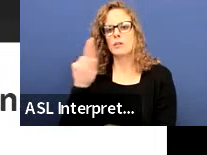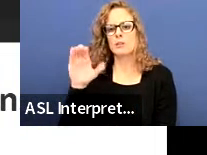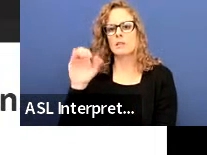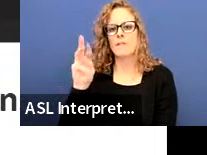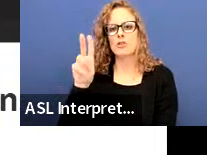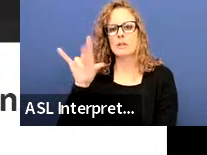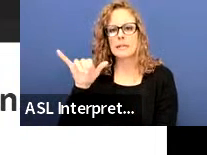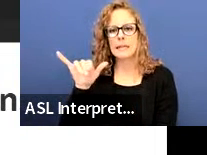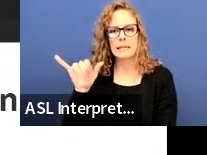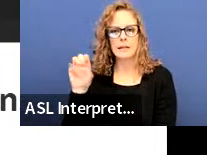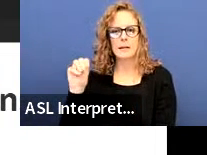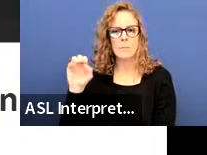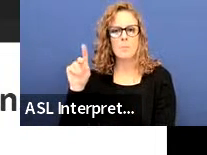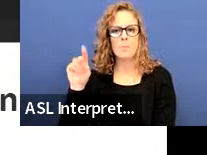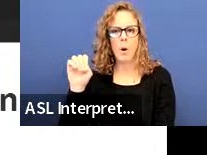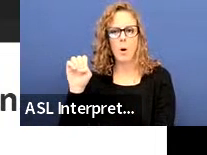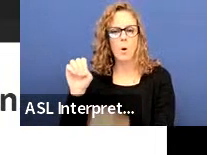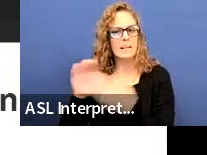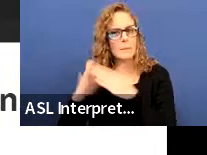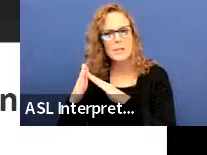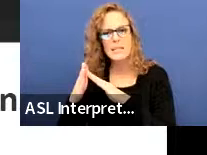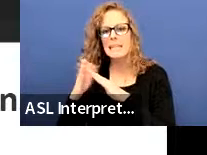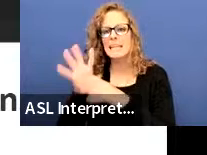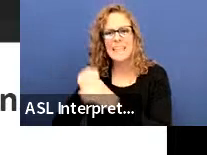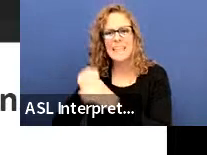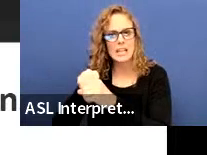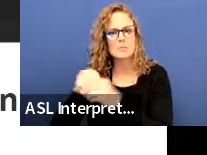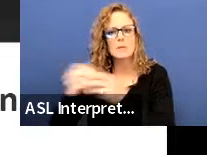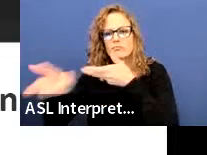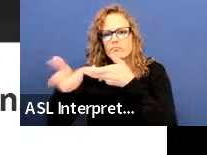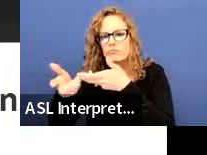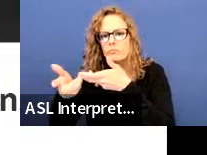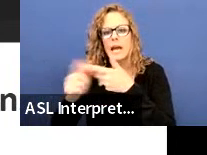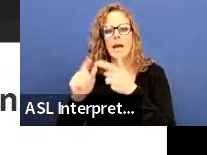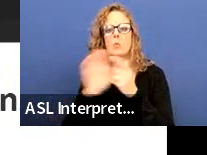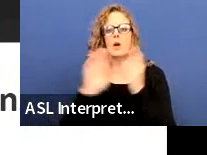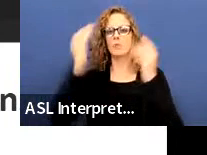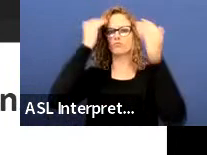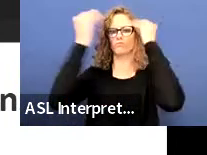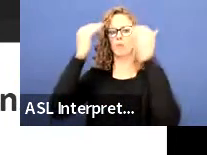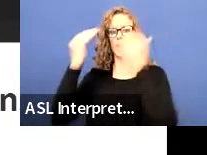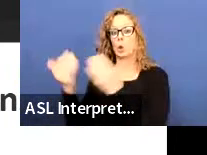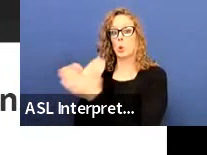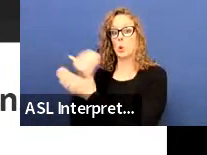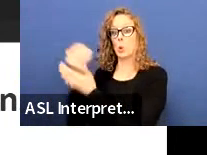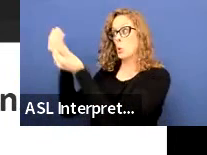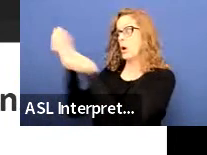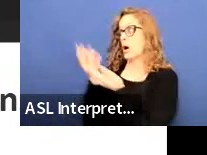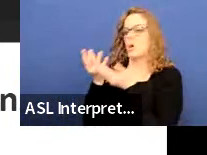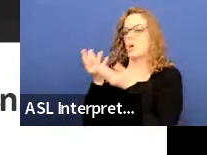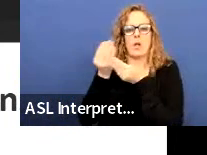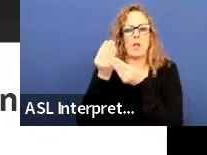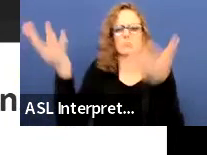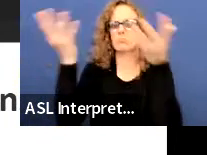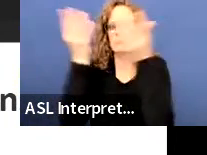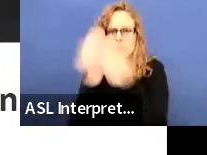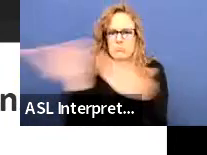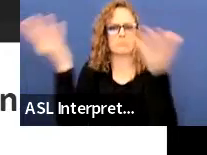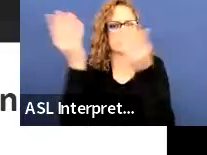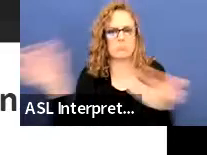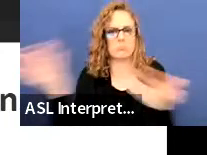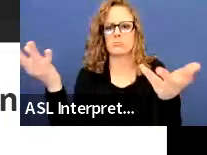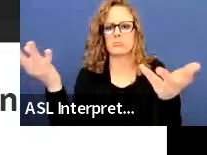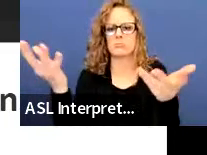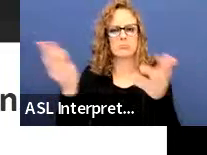engagement to remain really vigilant and aware of any new developments. So really keeping all of you informed about what's coming